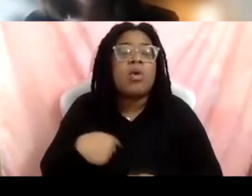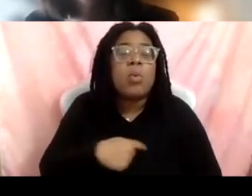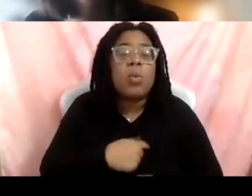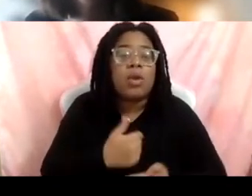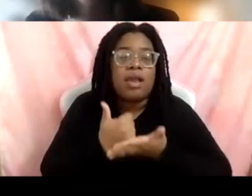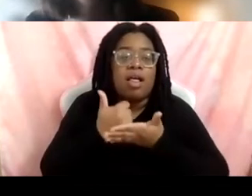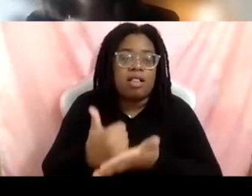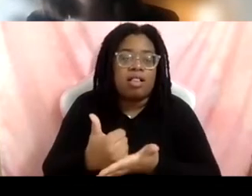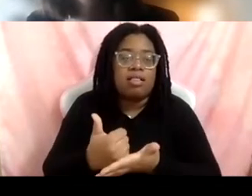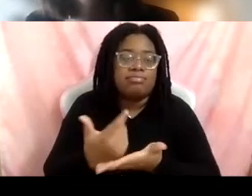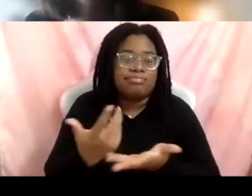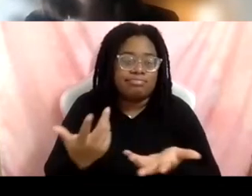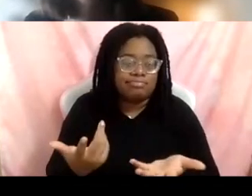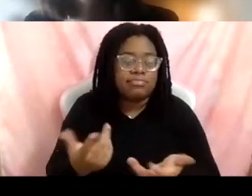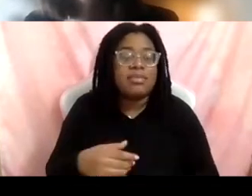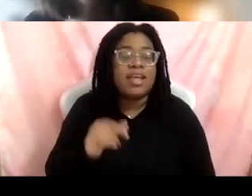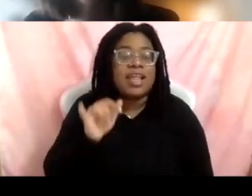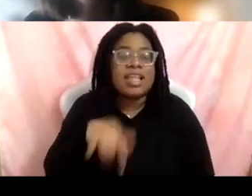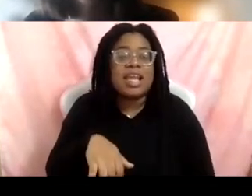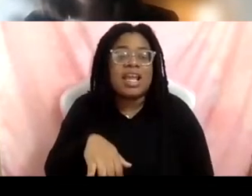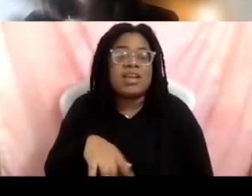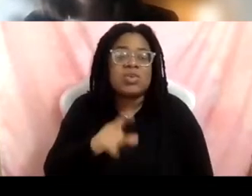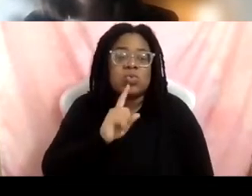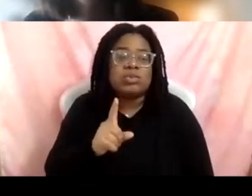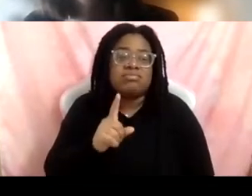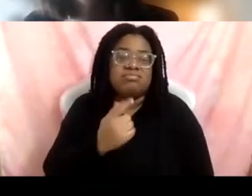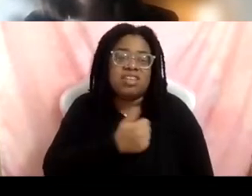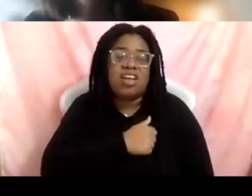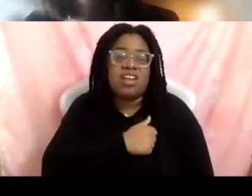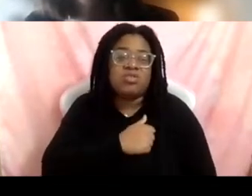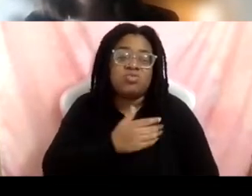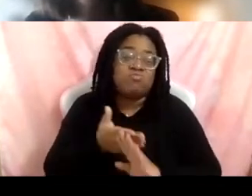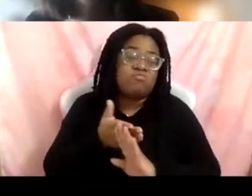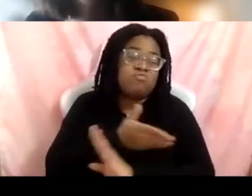you? And I think that was the general attitude early on.